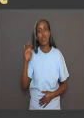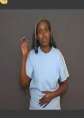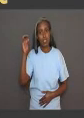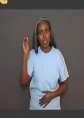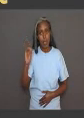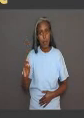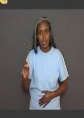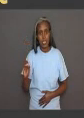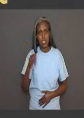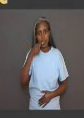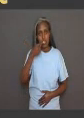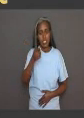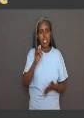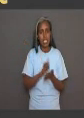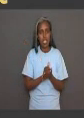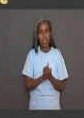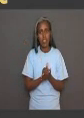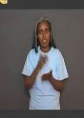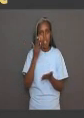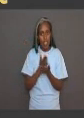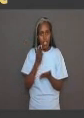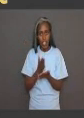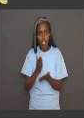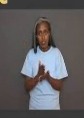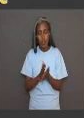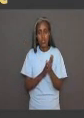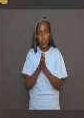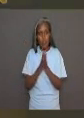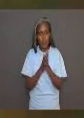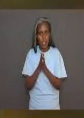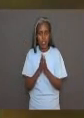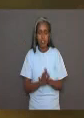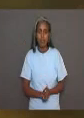20% said that kitfo was their favorite.